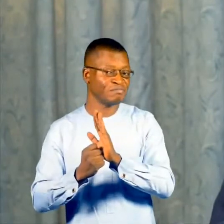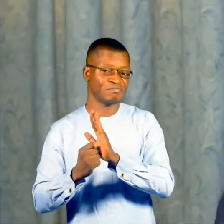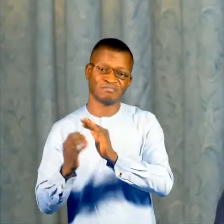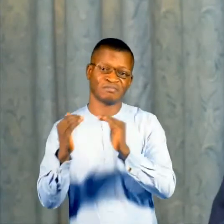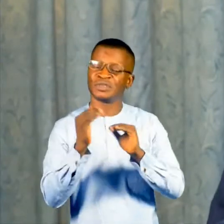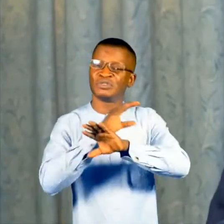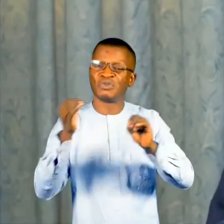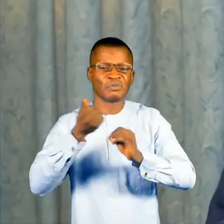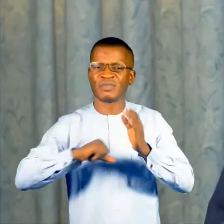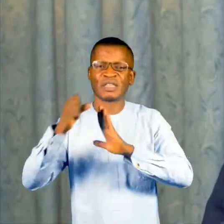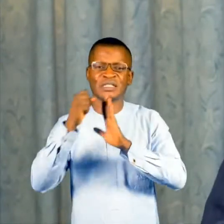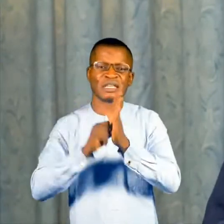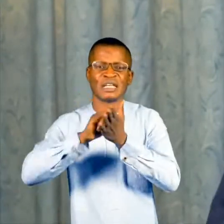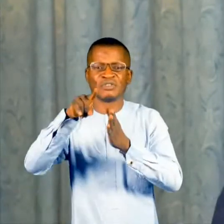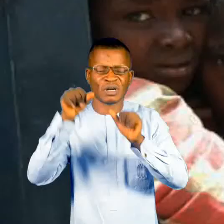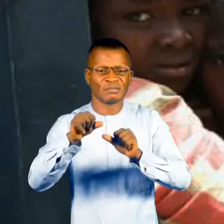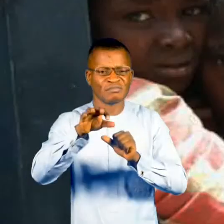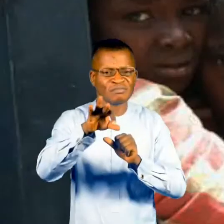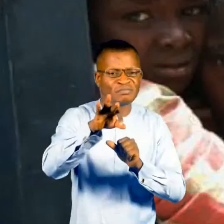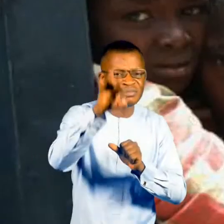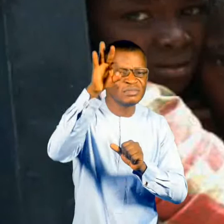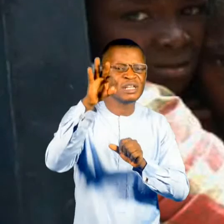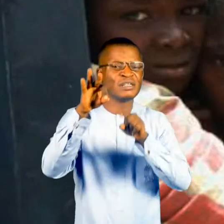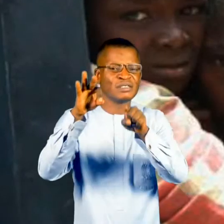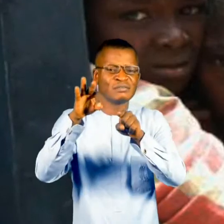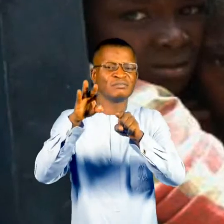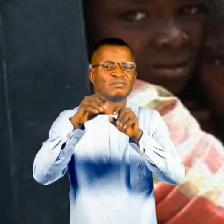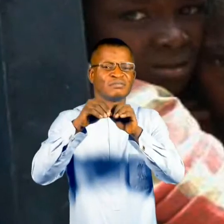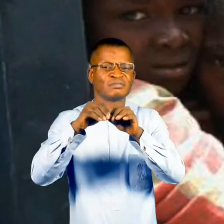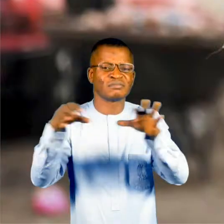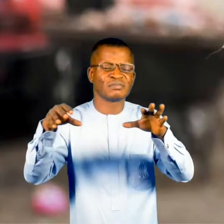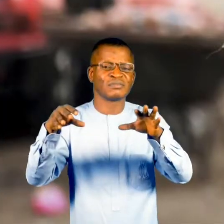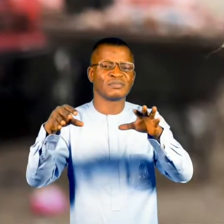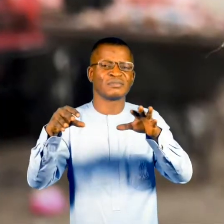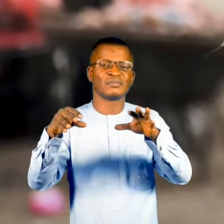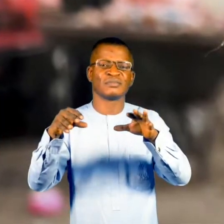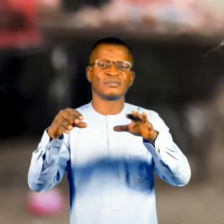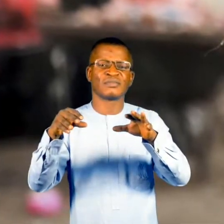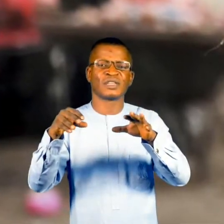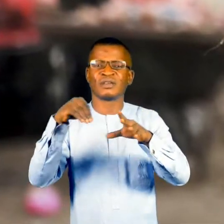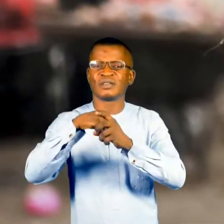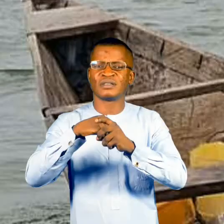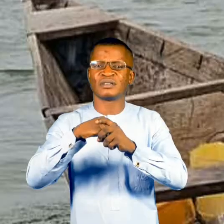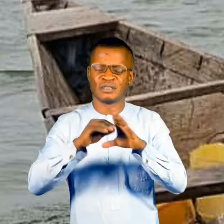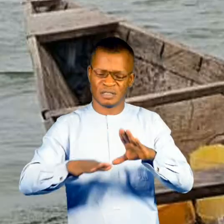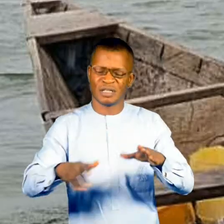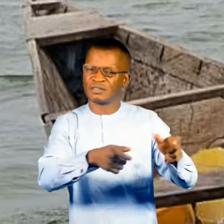are prevalent. There's no state you can point at as the most prevalent or most